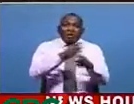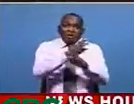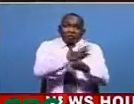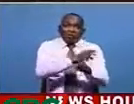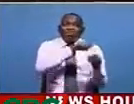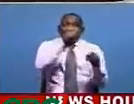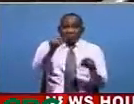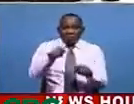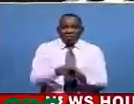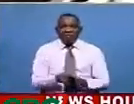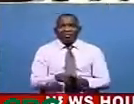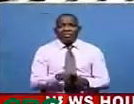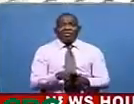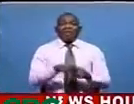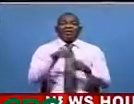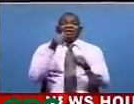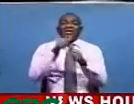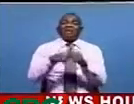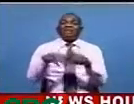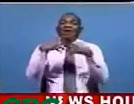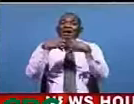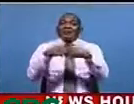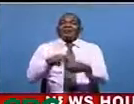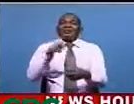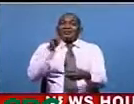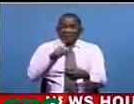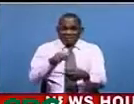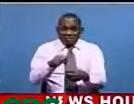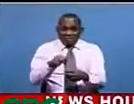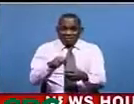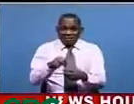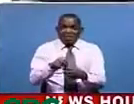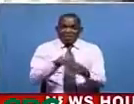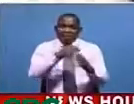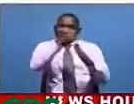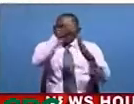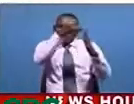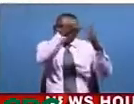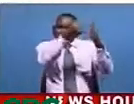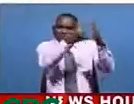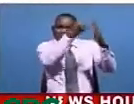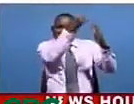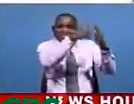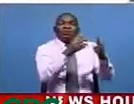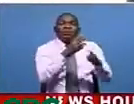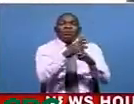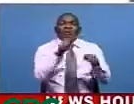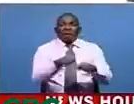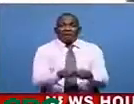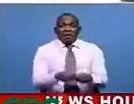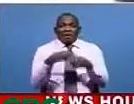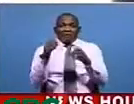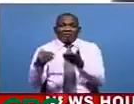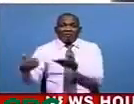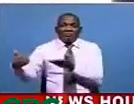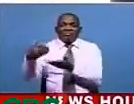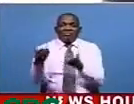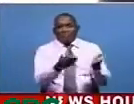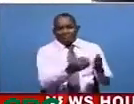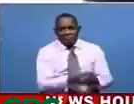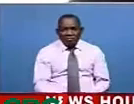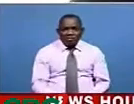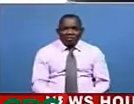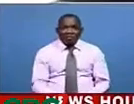go there, every machine you need to get your wood done, you go there and you work. When you are done, you pack your things and you